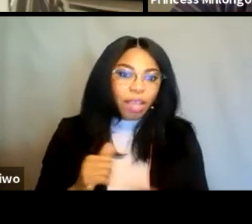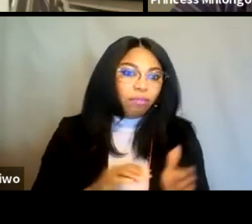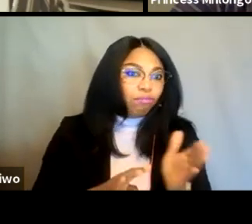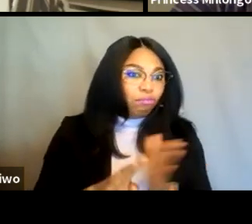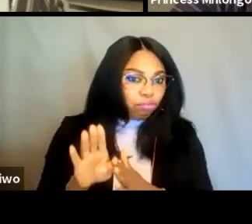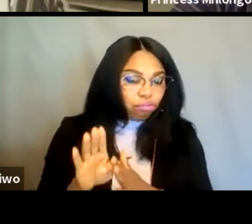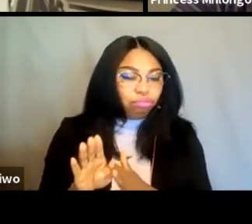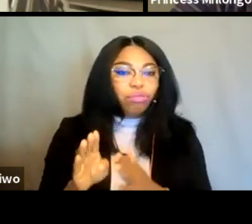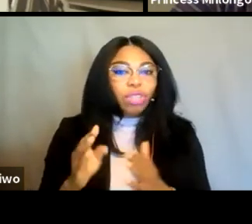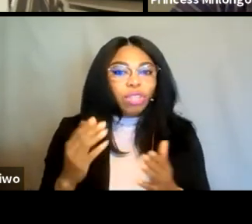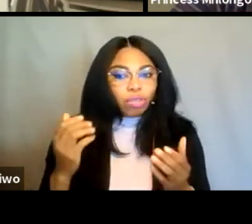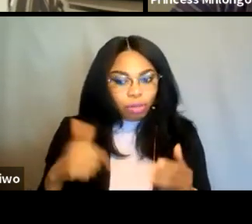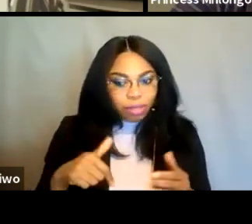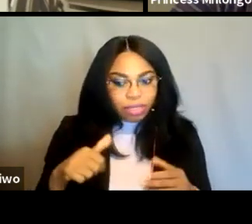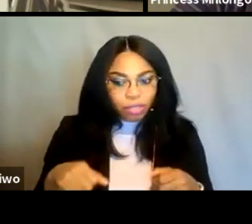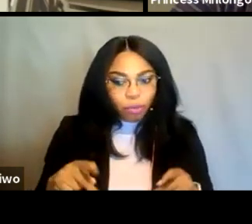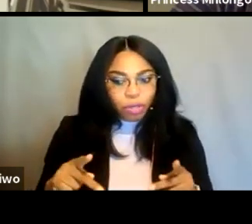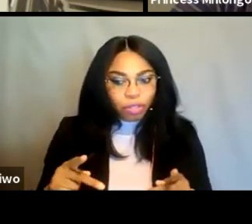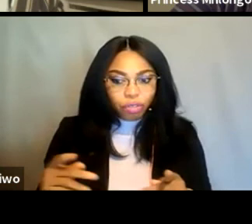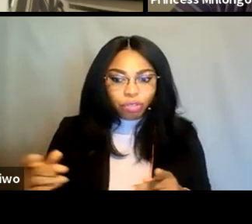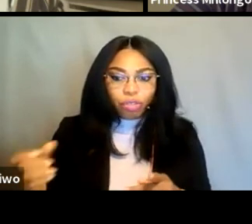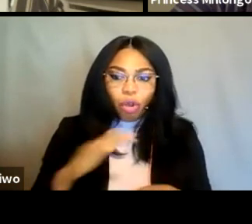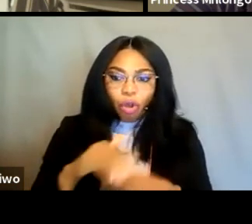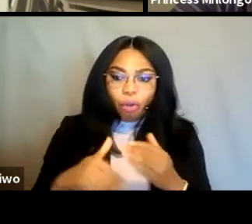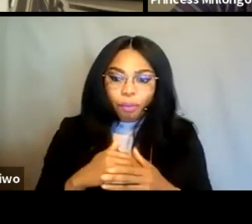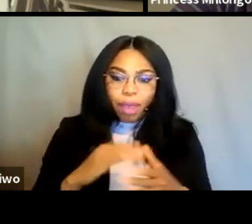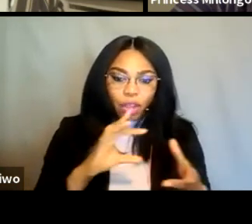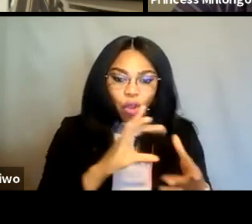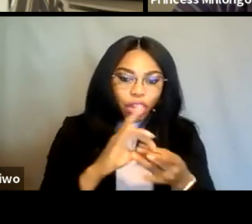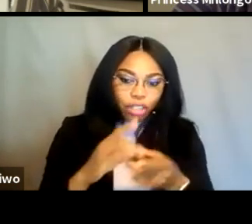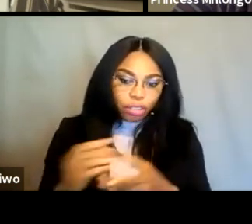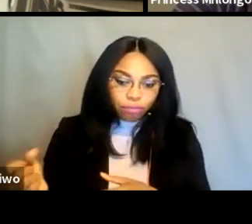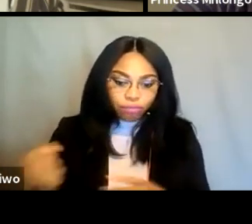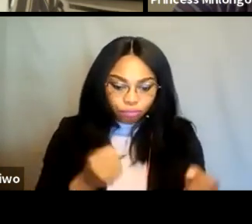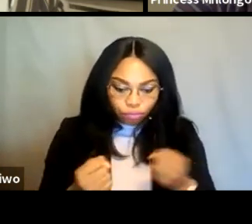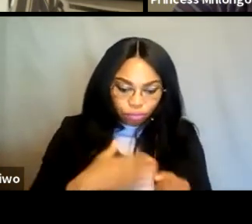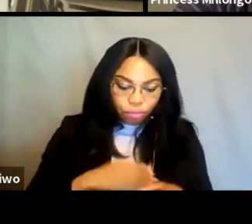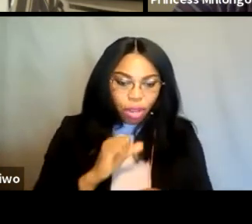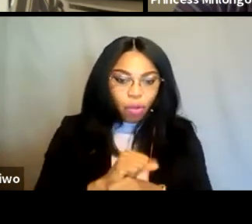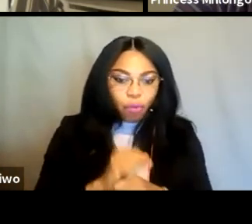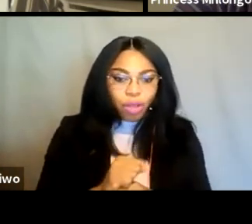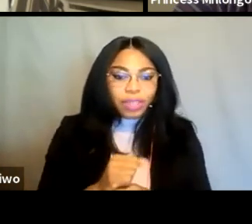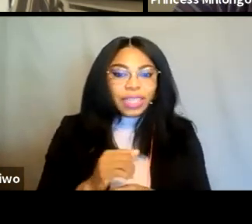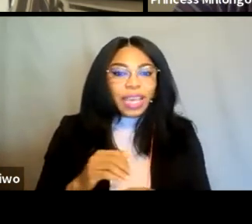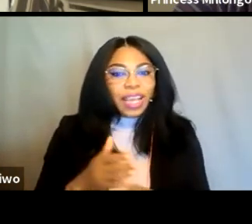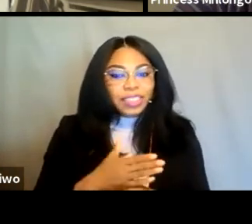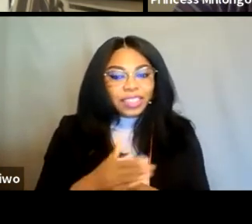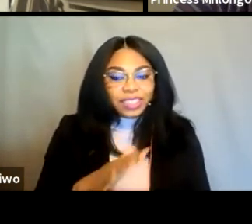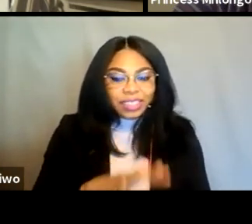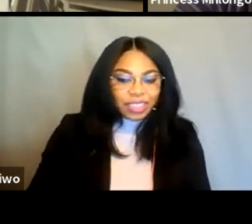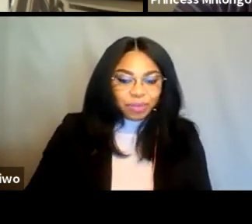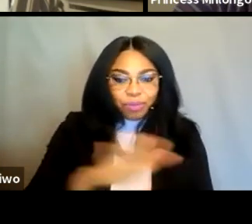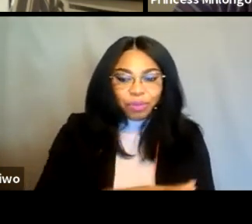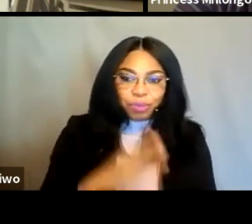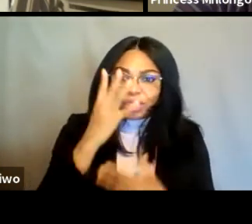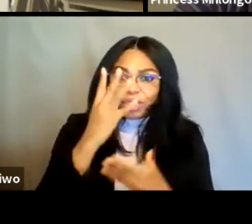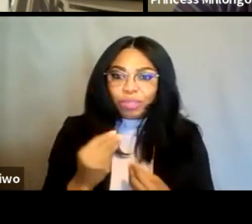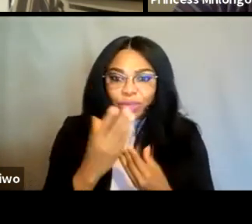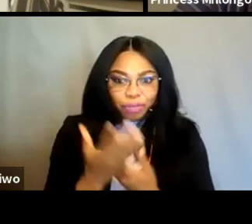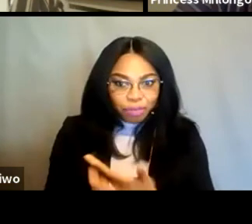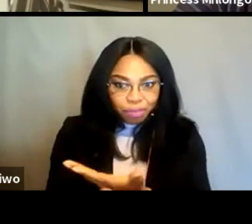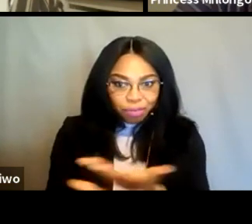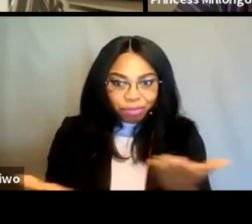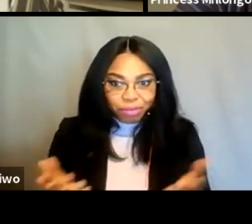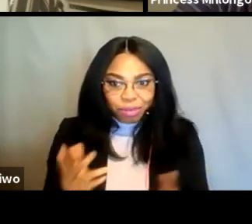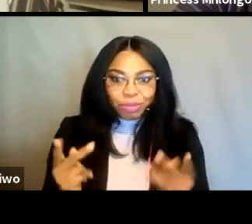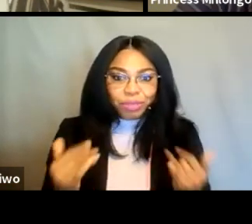an opportunity to bring all of these connections to my work and to be able to share space with these lovely folks today. Thank you so much. Thanks to